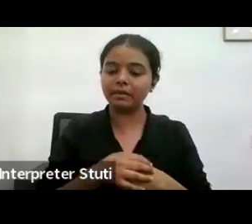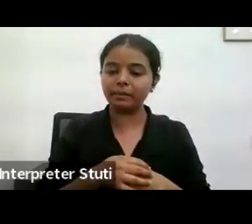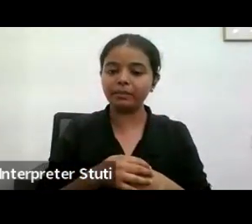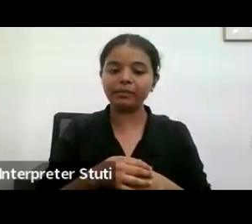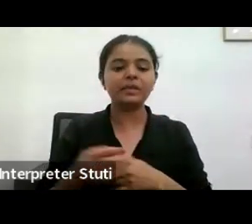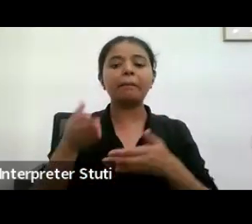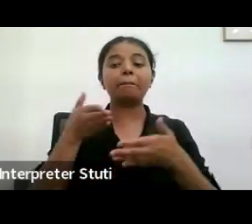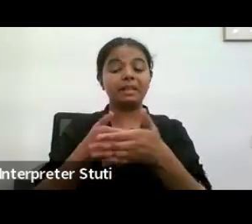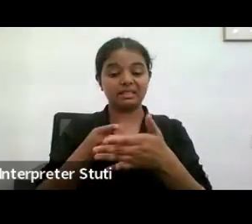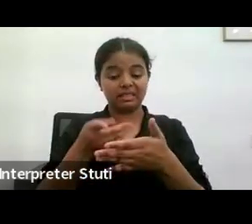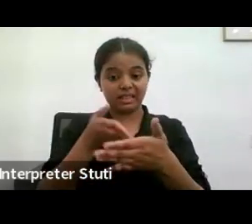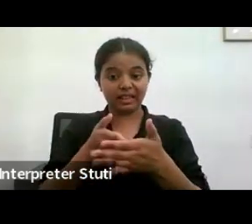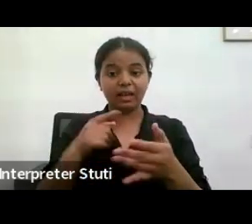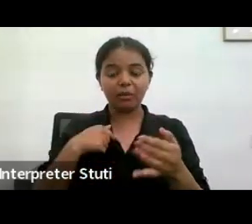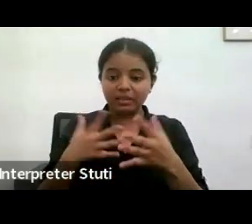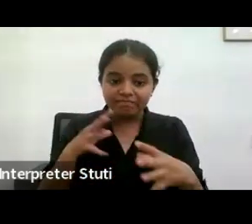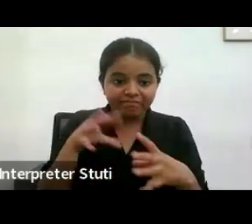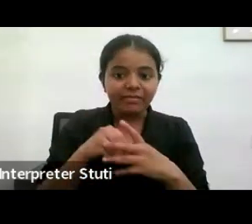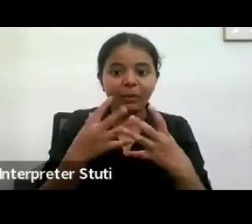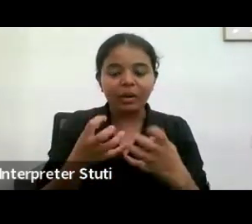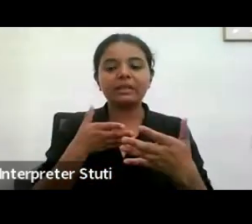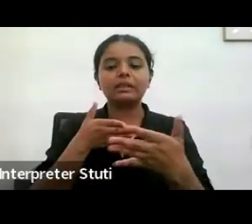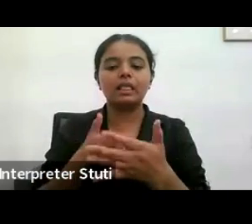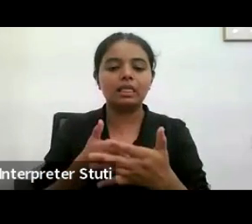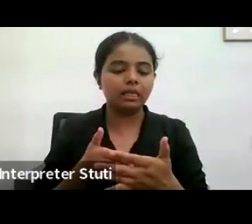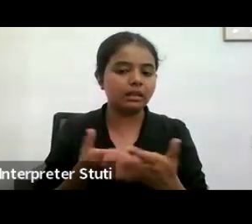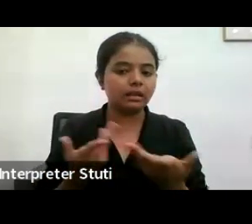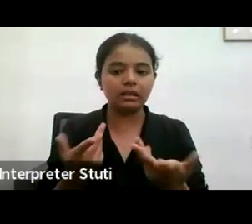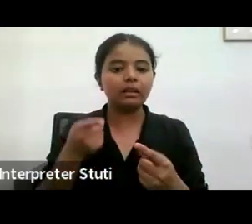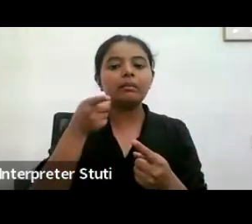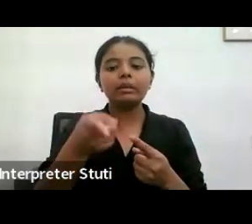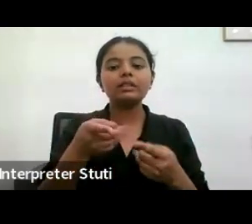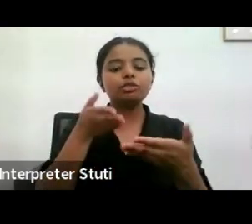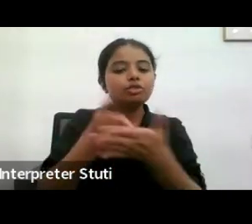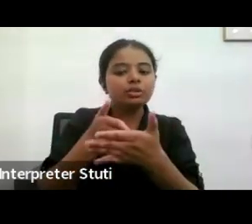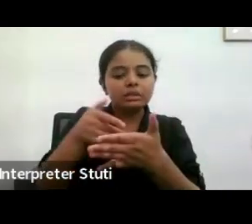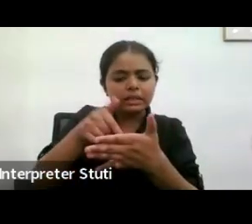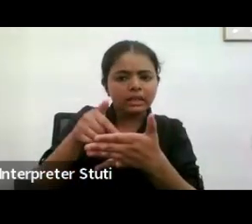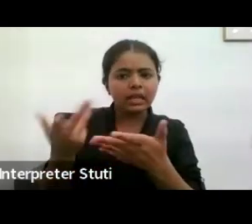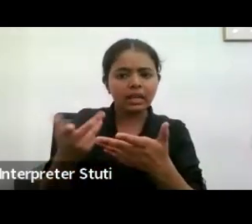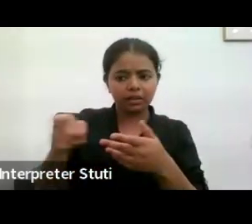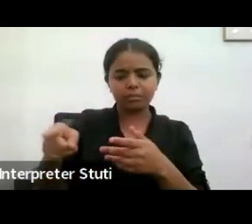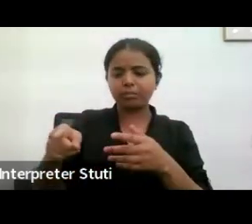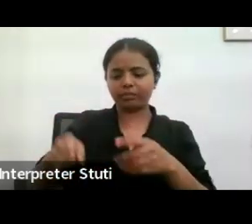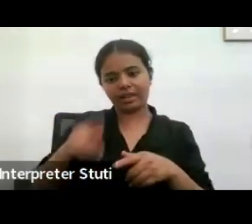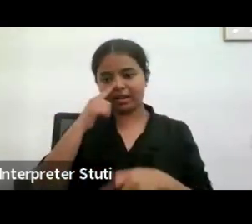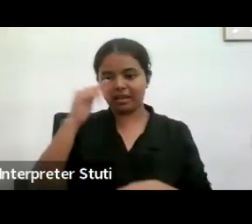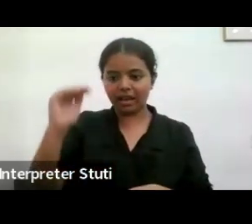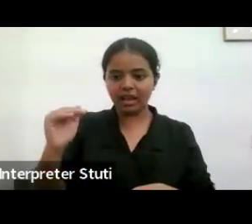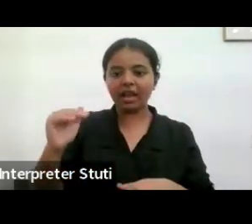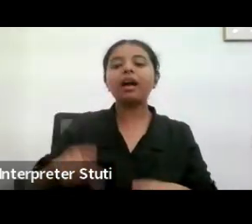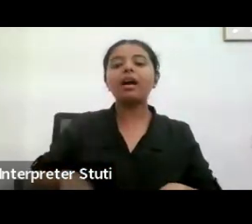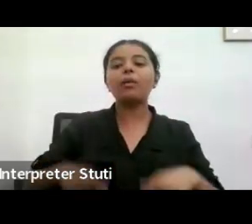full participation. Contexts become important. Where is this child? Where does she live? Is she in the desert? Is